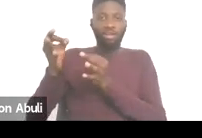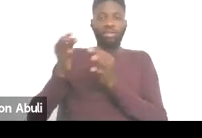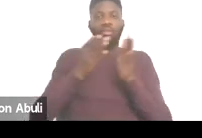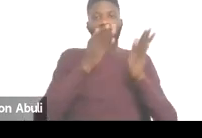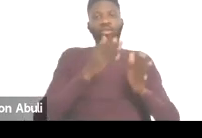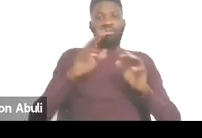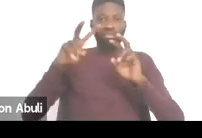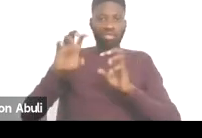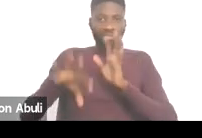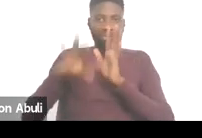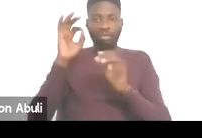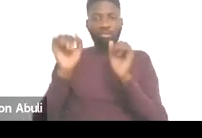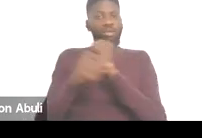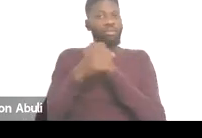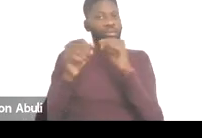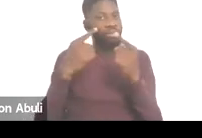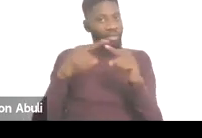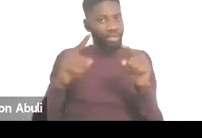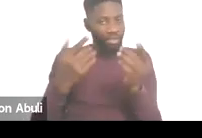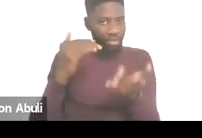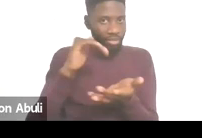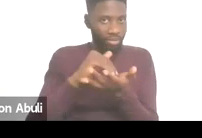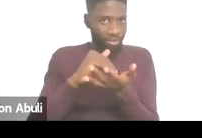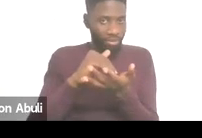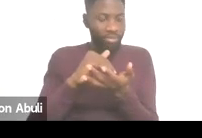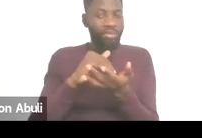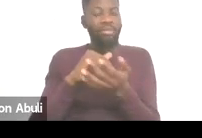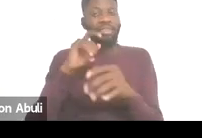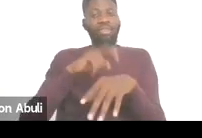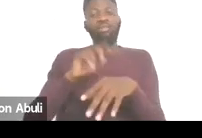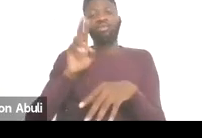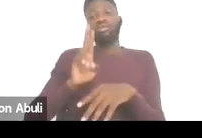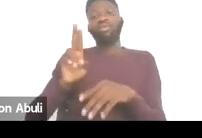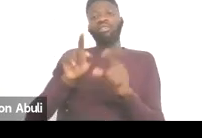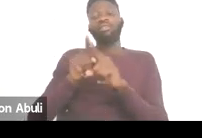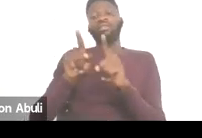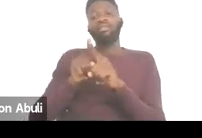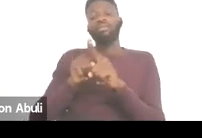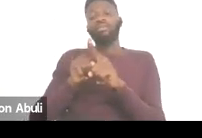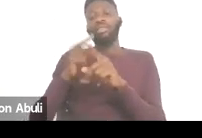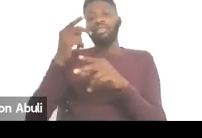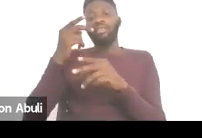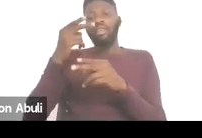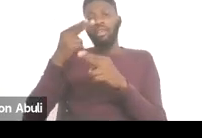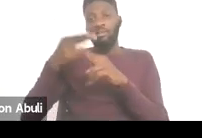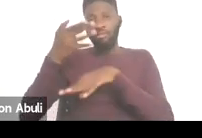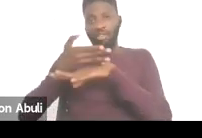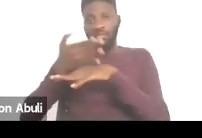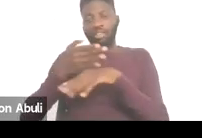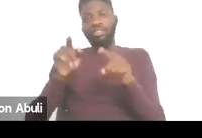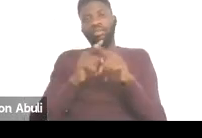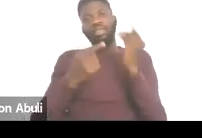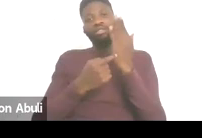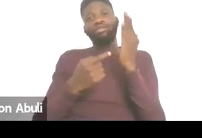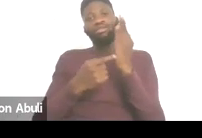But again, as we go alias, technology also has evolved and people can be able to trace